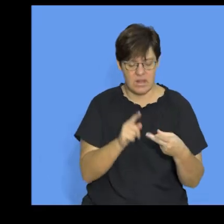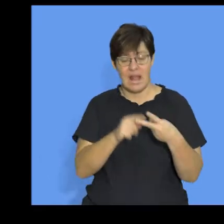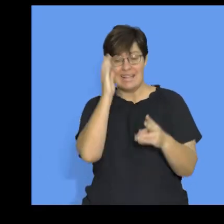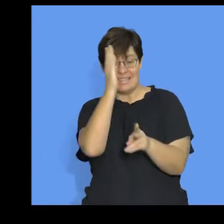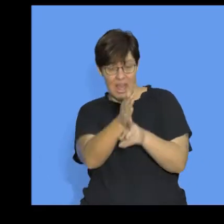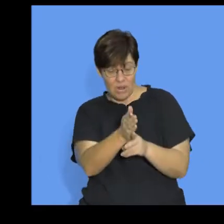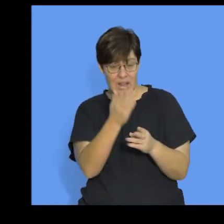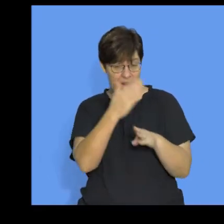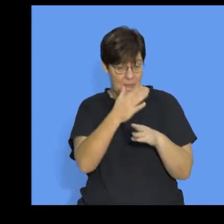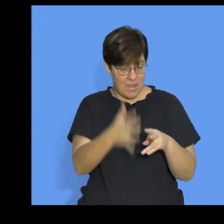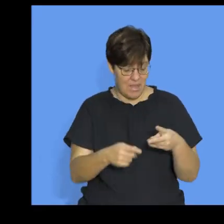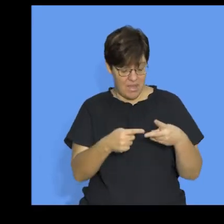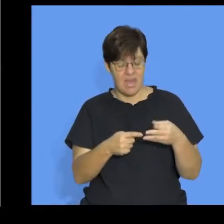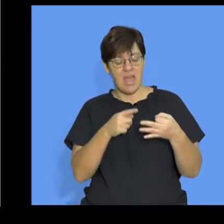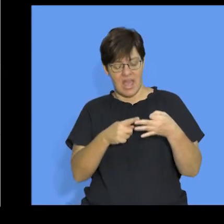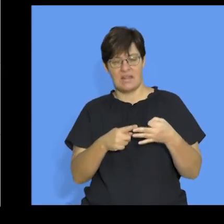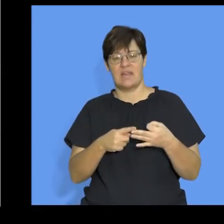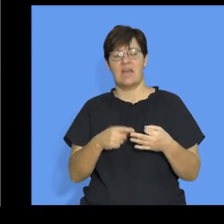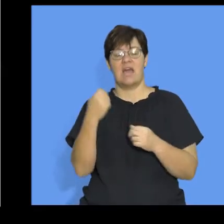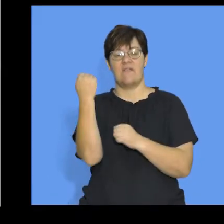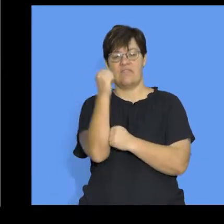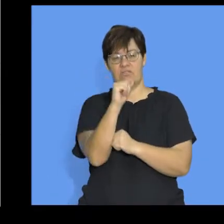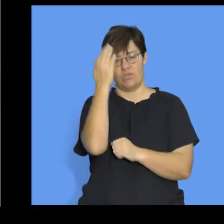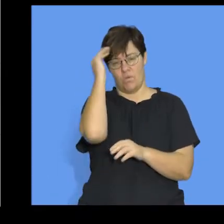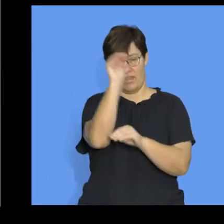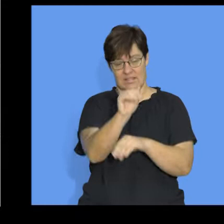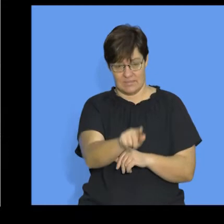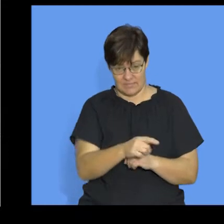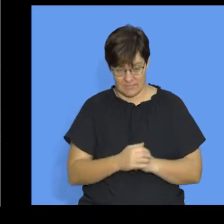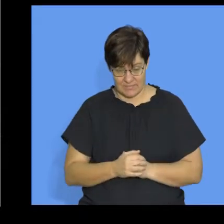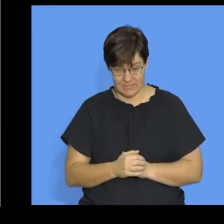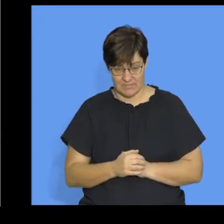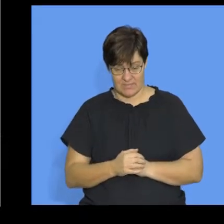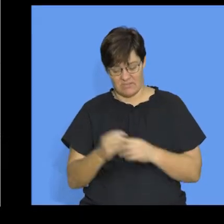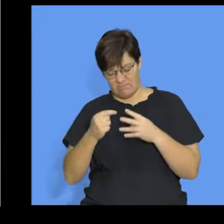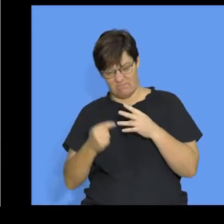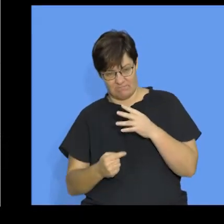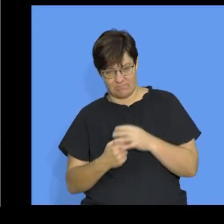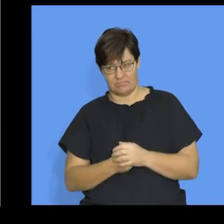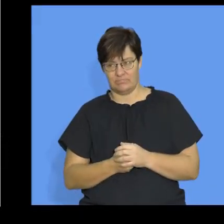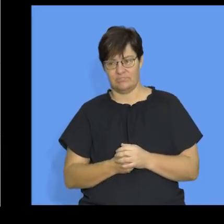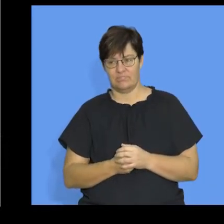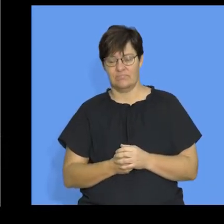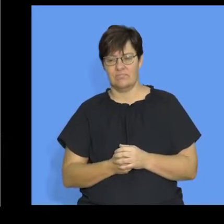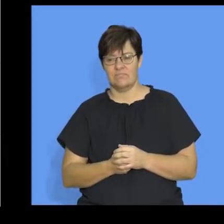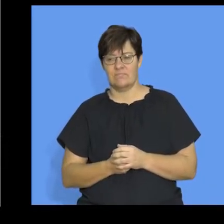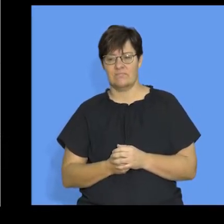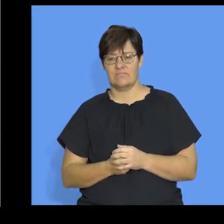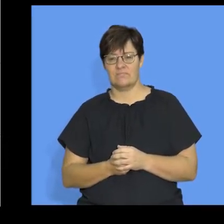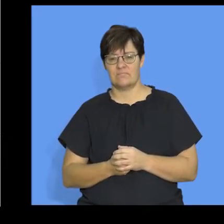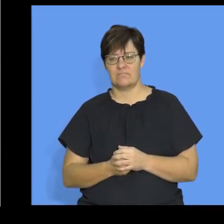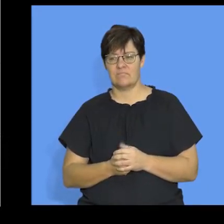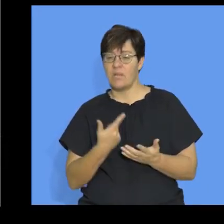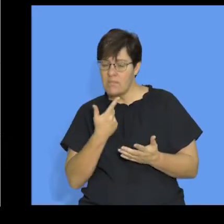and your factory overheads. Okay, we have now reached a situation